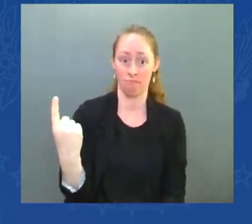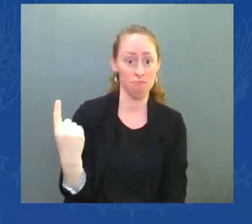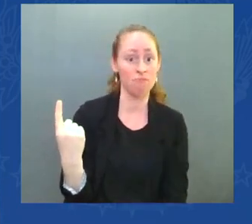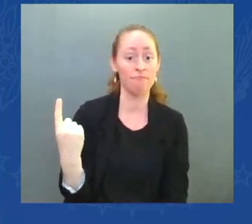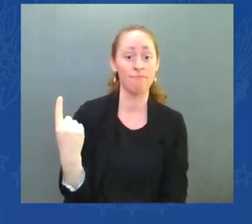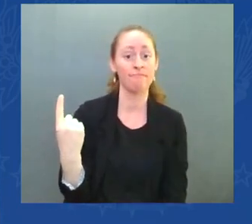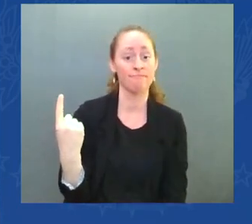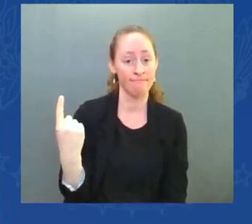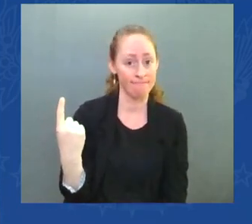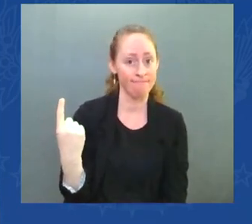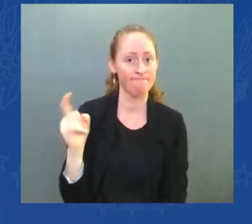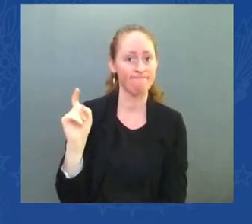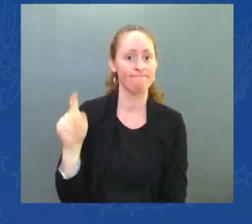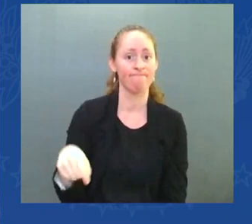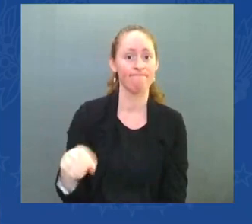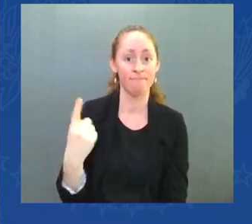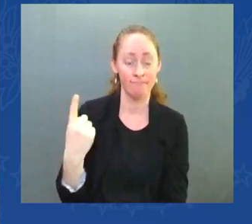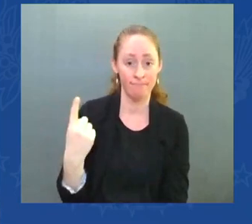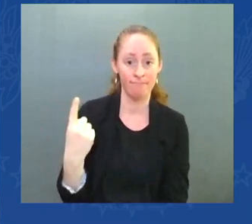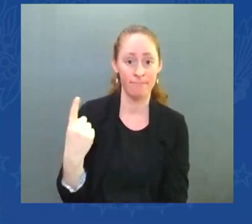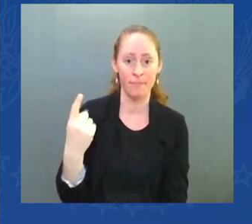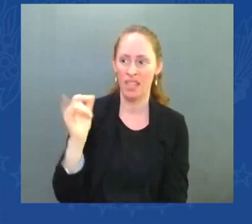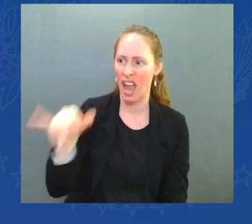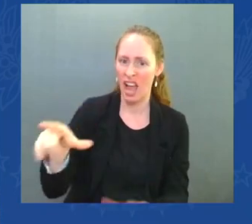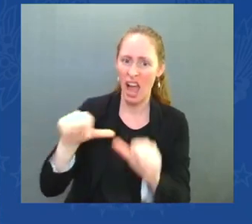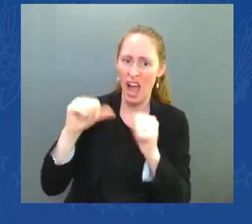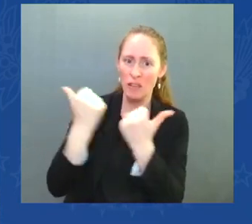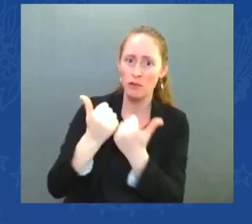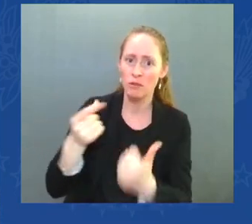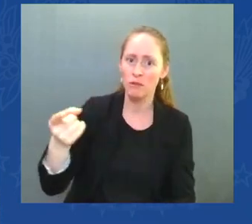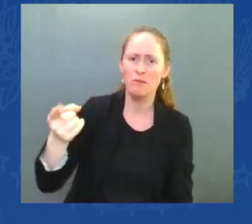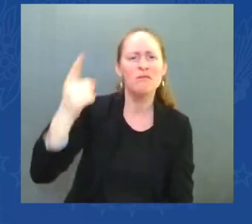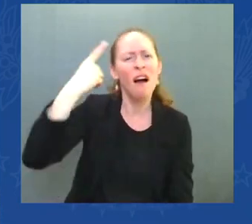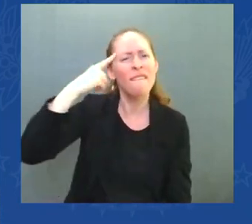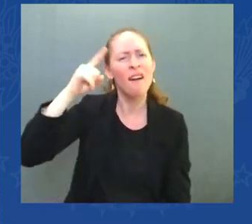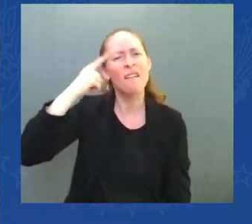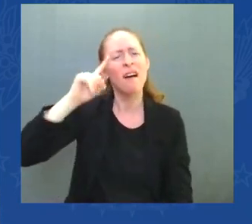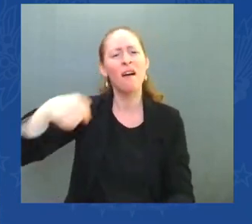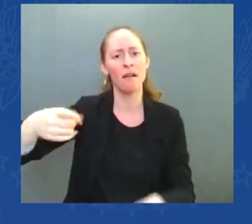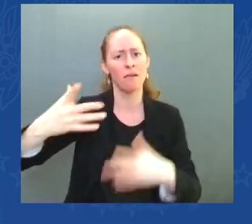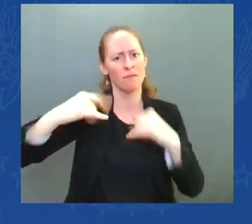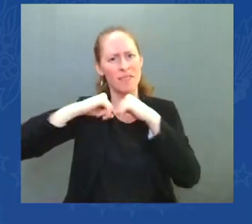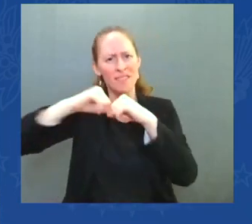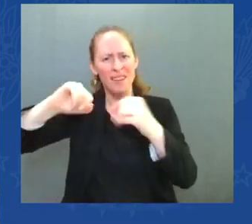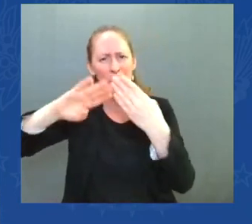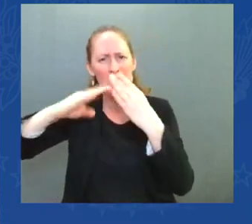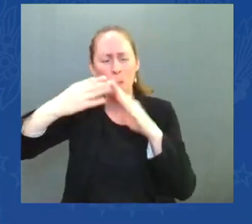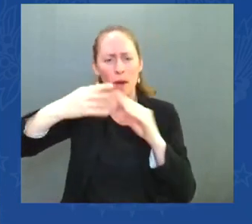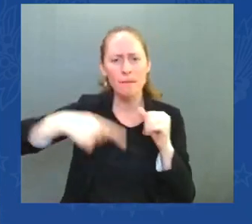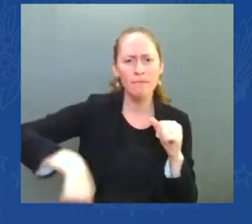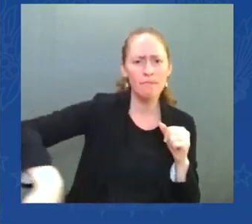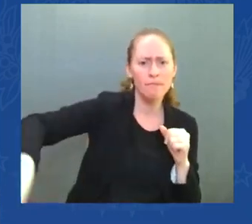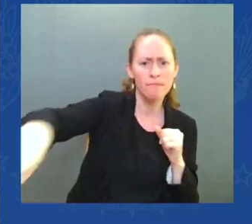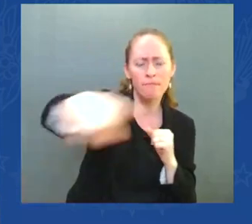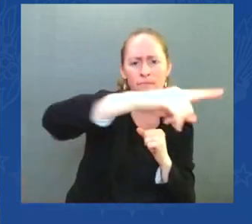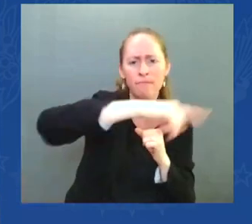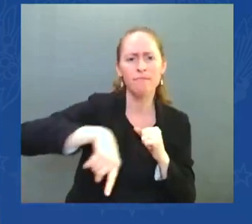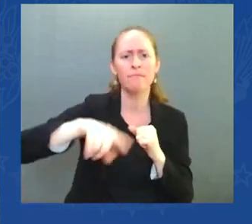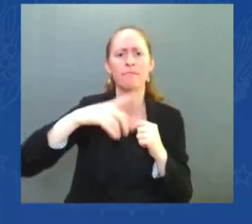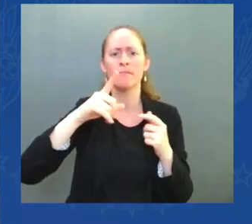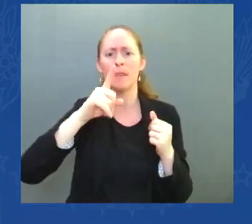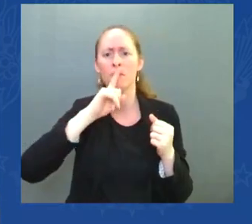to protect communities from violent criminals, illegal trafficking of firearms, acts of arson and bombing, and a lot